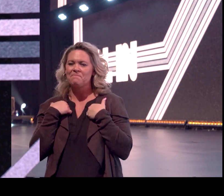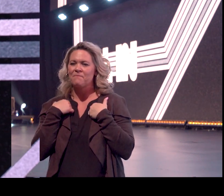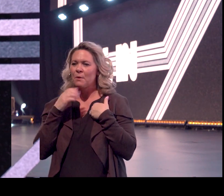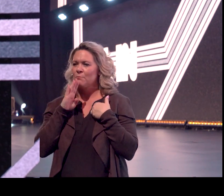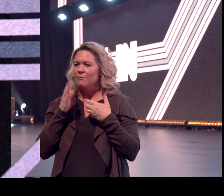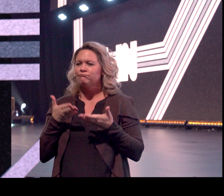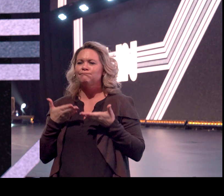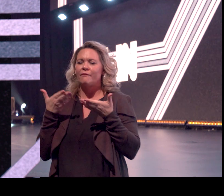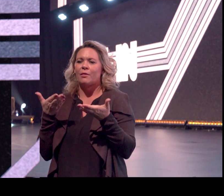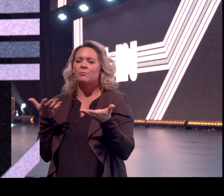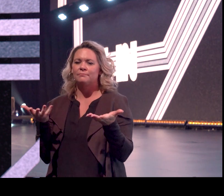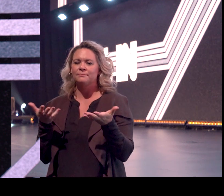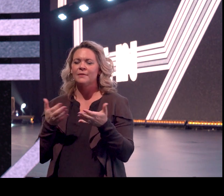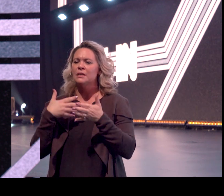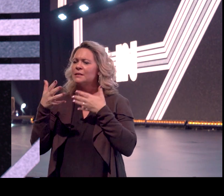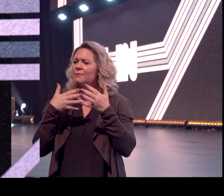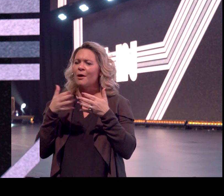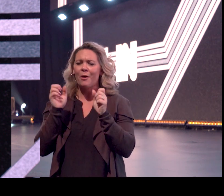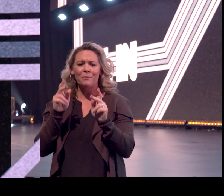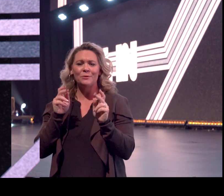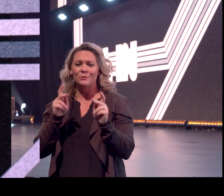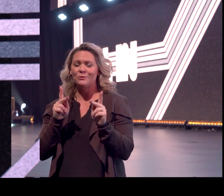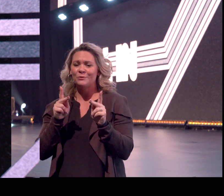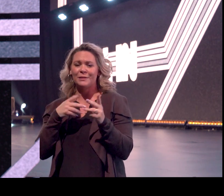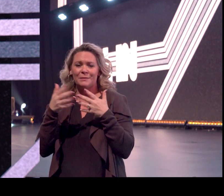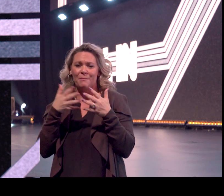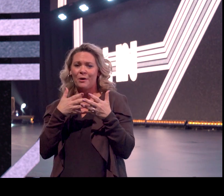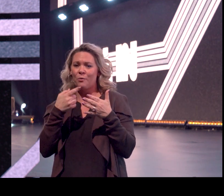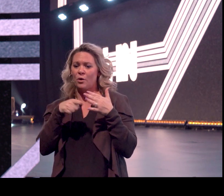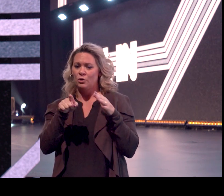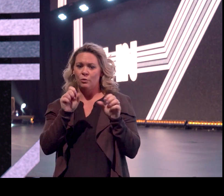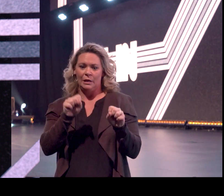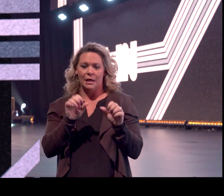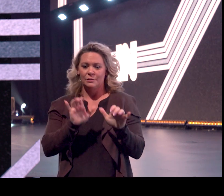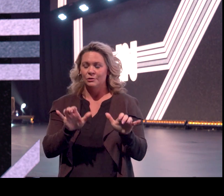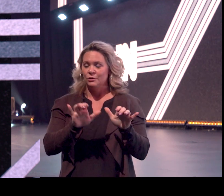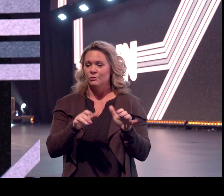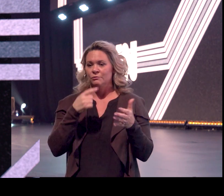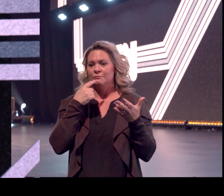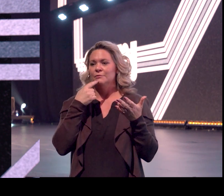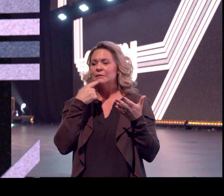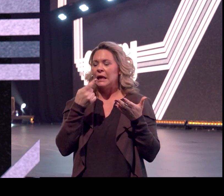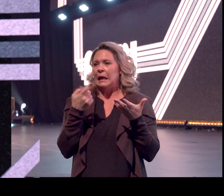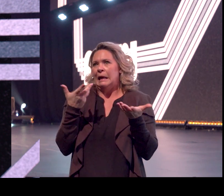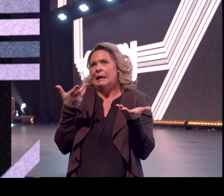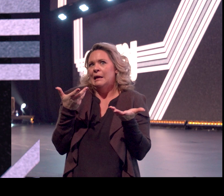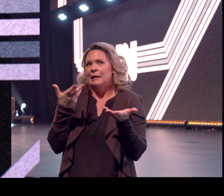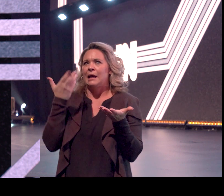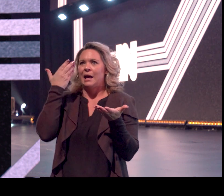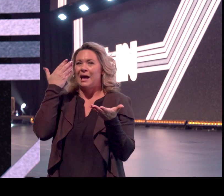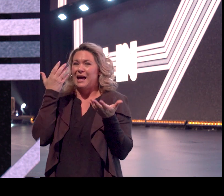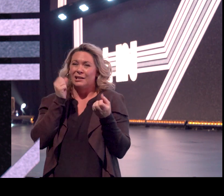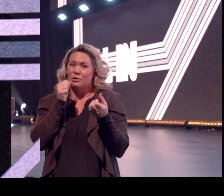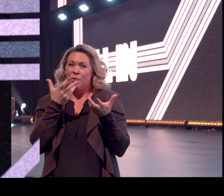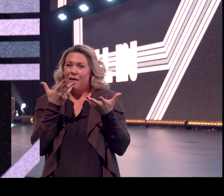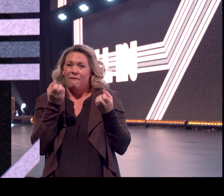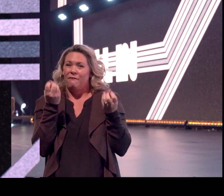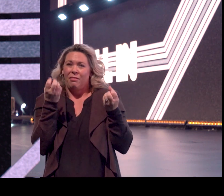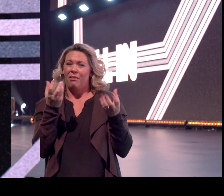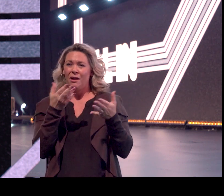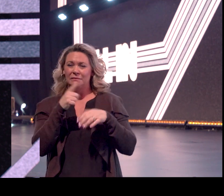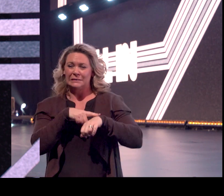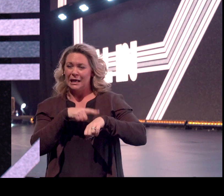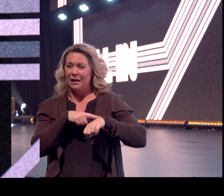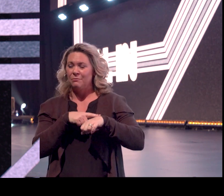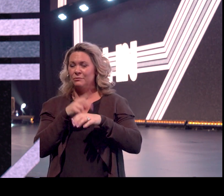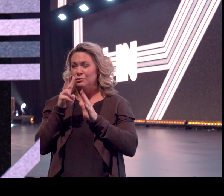many different opportunities, no matter what your availability is. You might be here thinking, man, I don't have that much